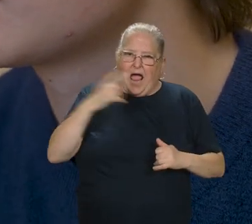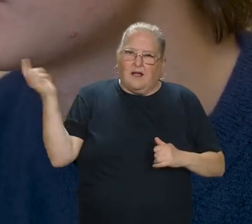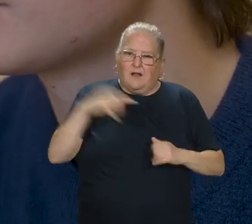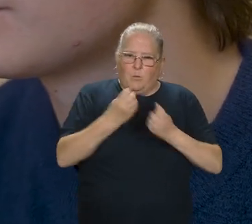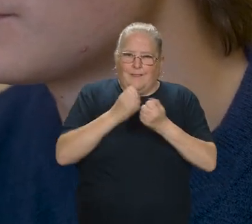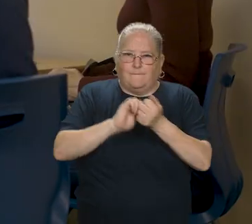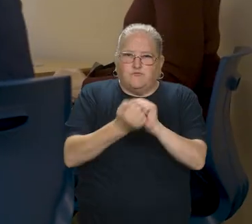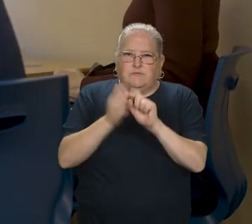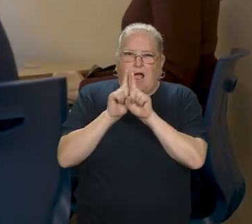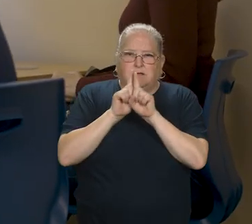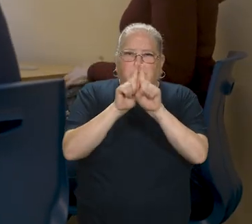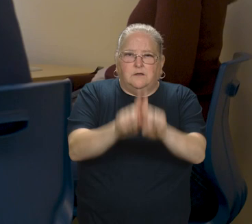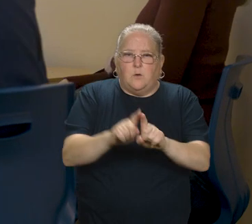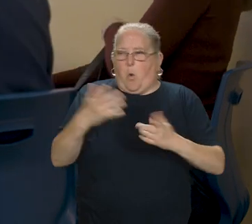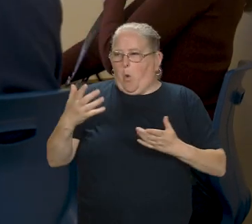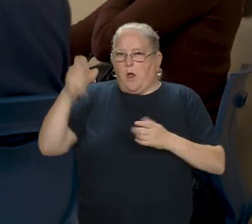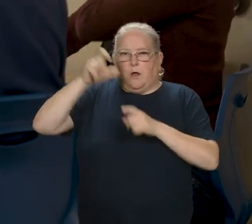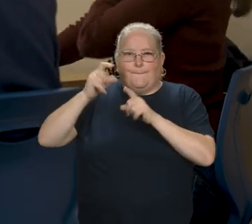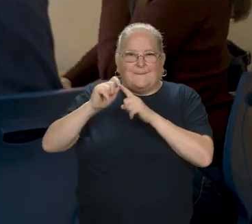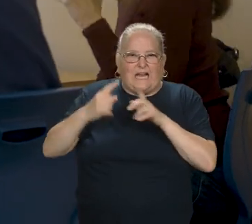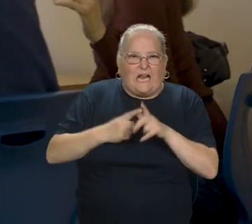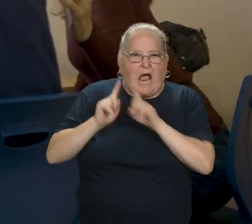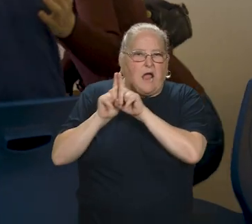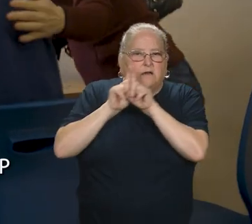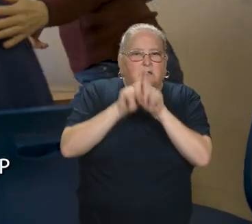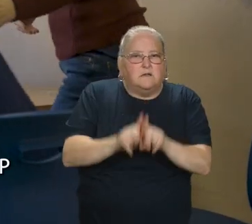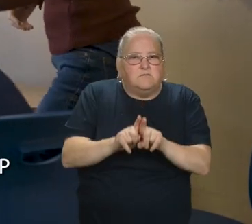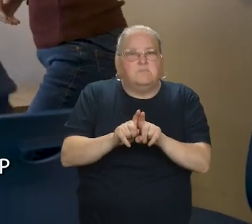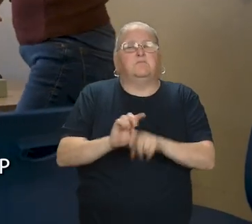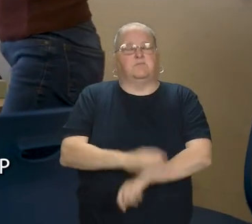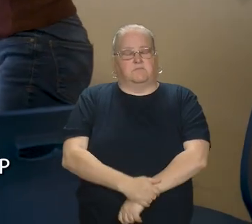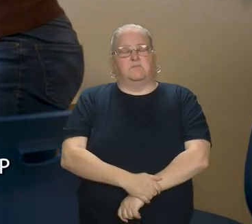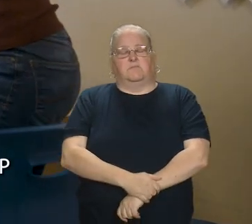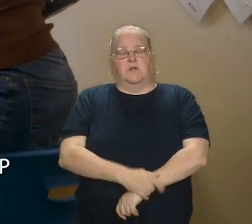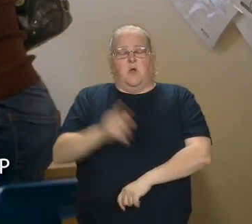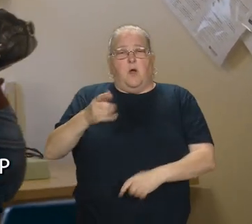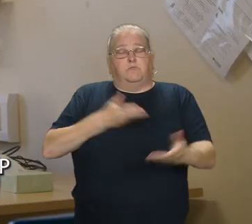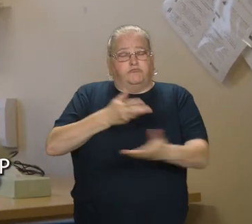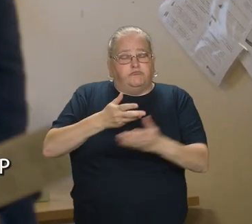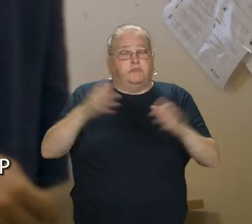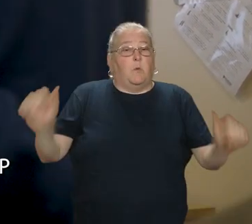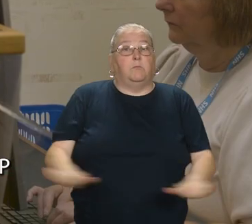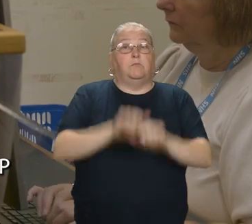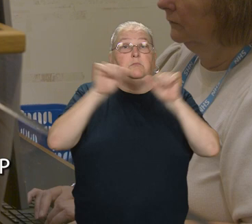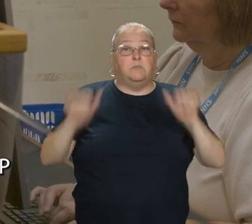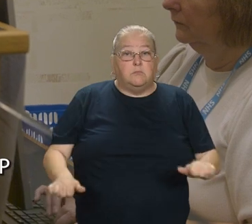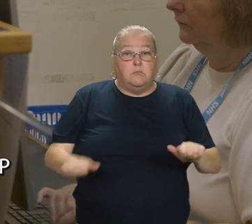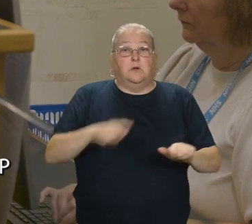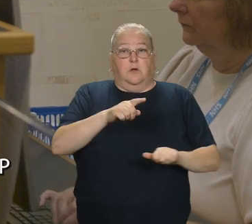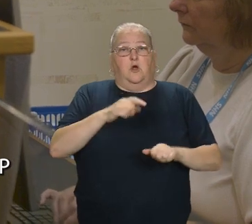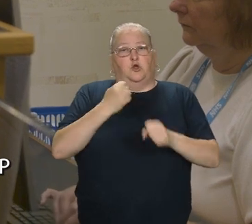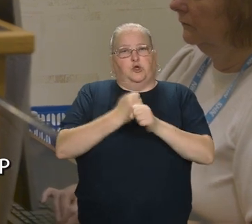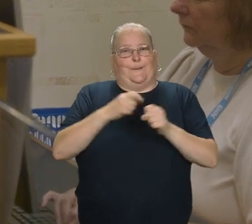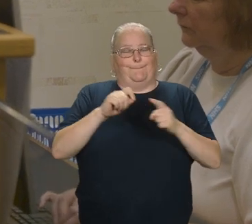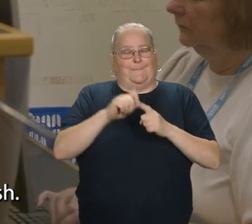support. Once your physical health check is complete, you will only be contacted by your GP if there are areas